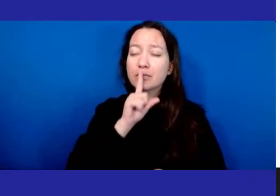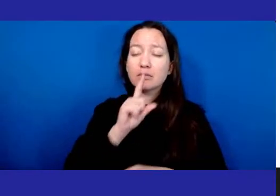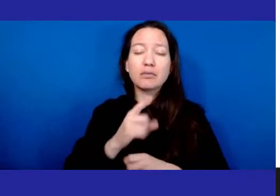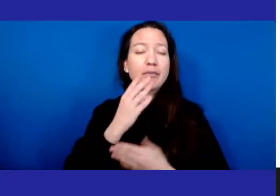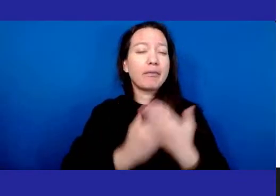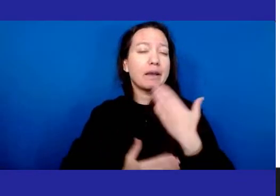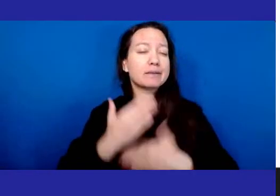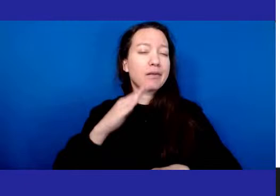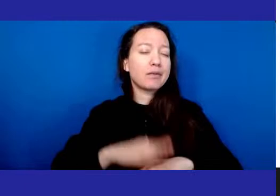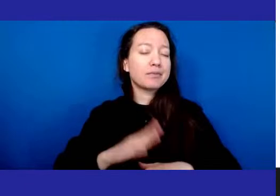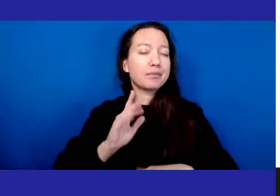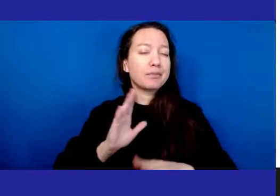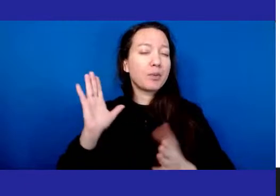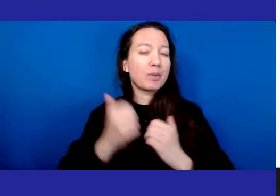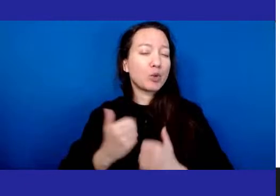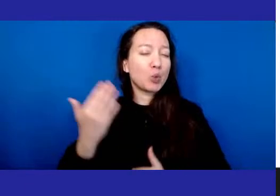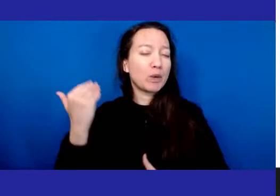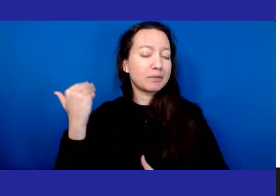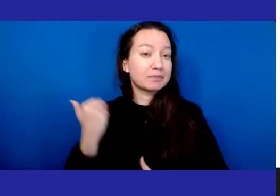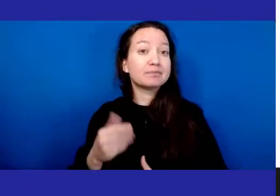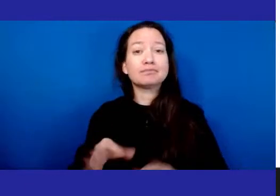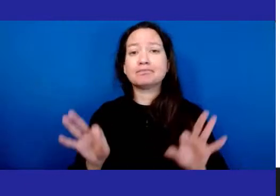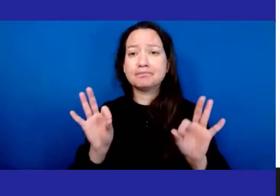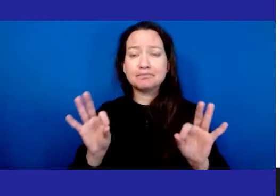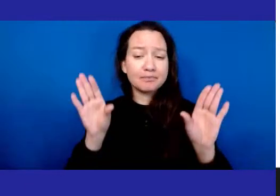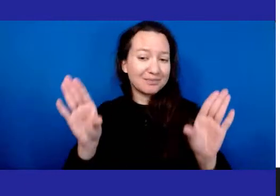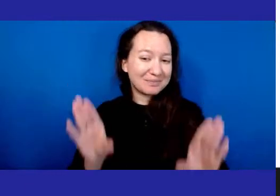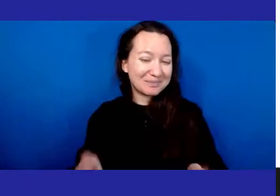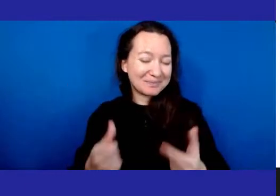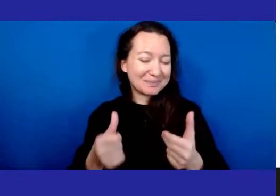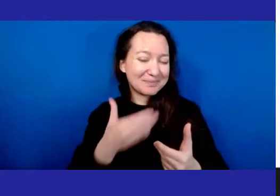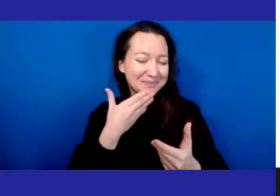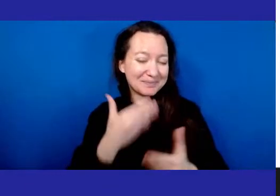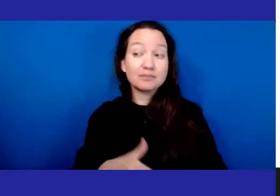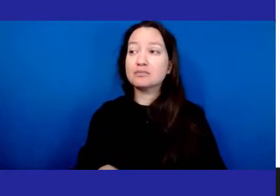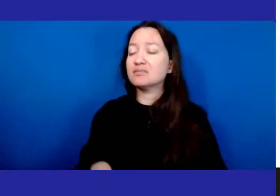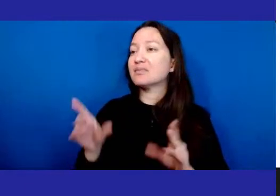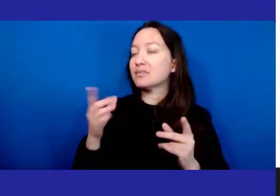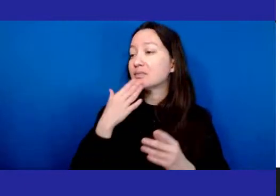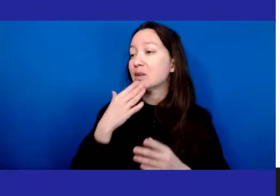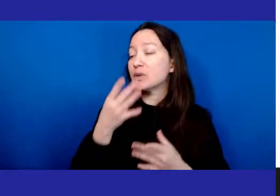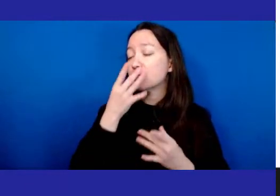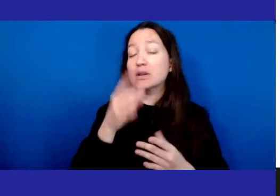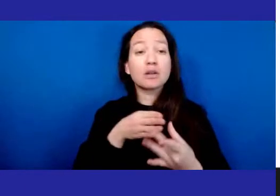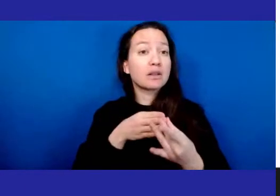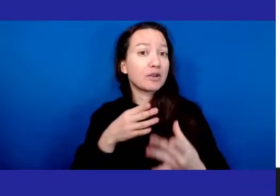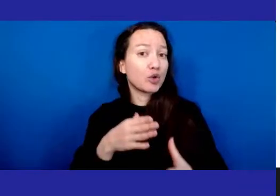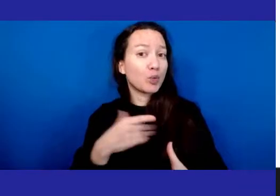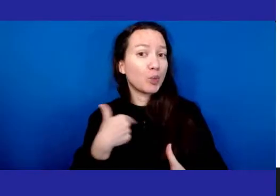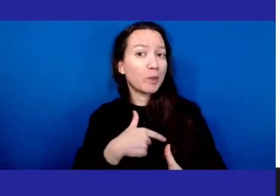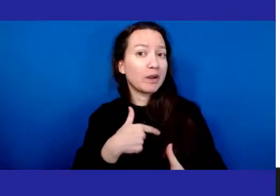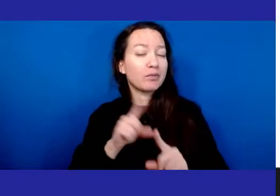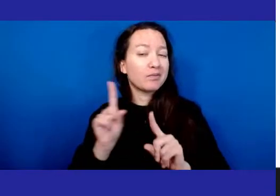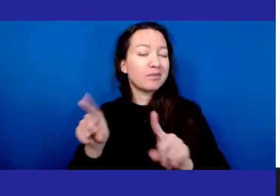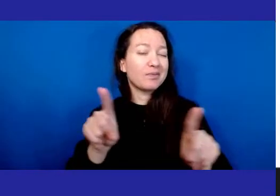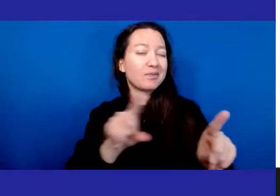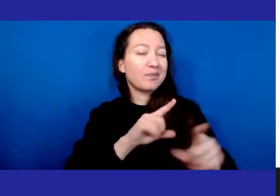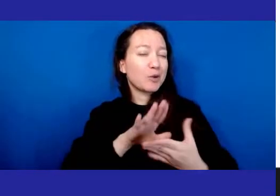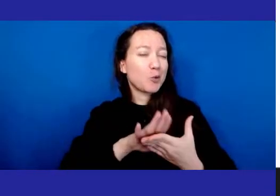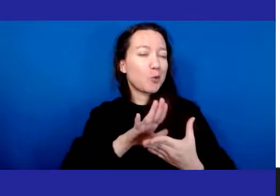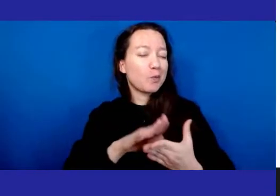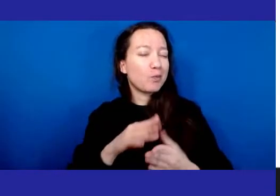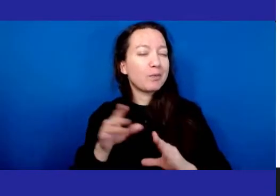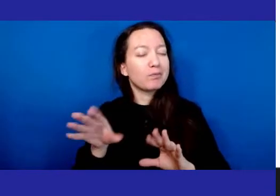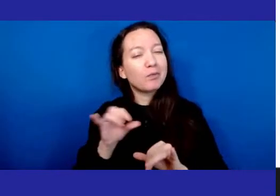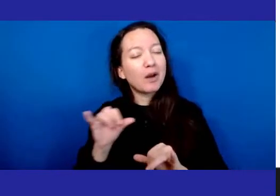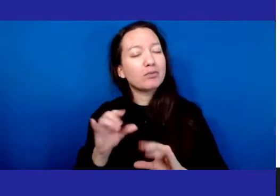as they used to be. So excellent as always. Thank you. Thank you. And it's interesting because even leaders, we all go to different schools, but are we all speaking the same